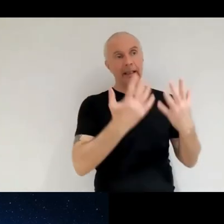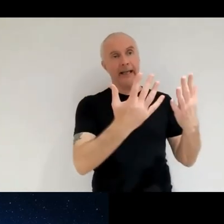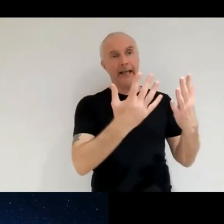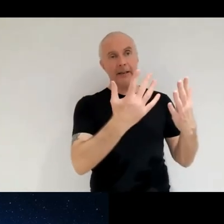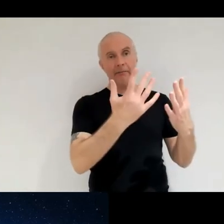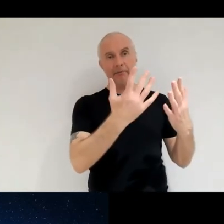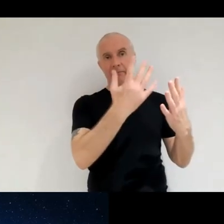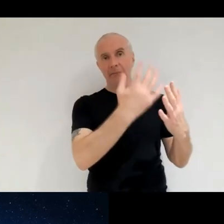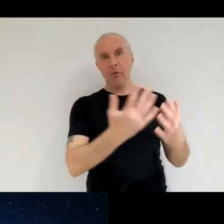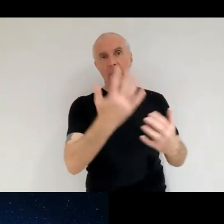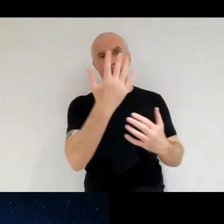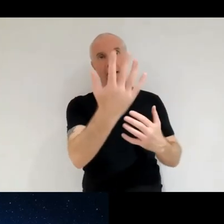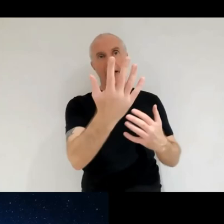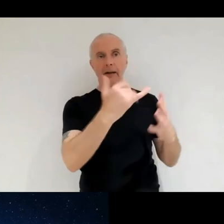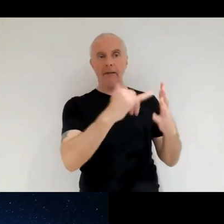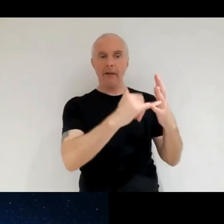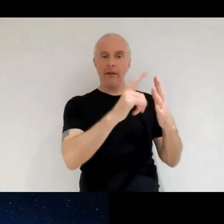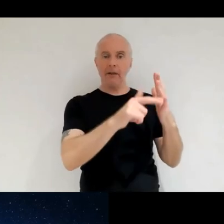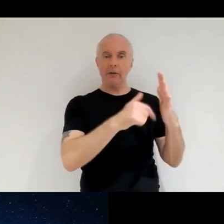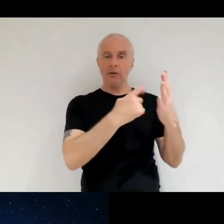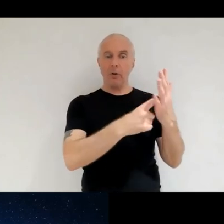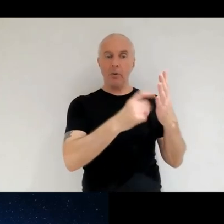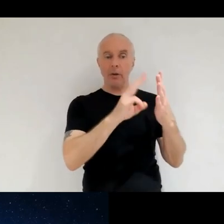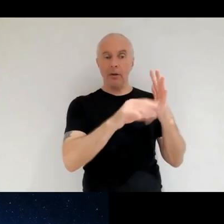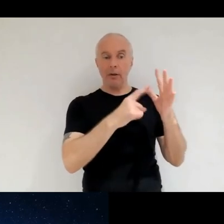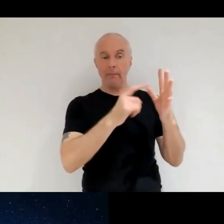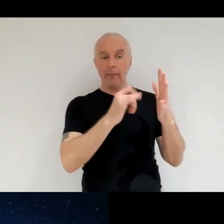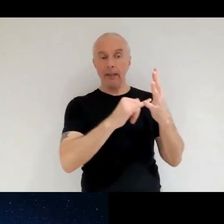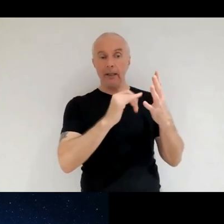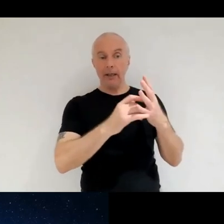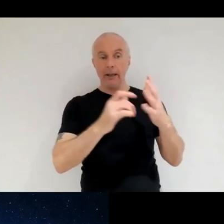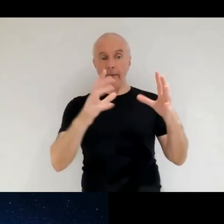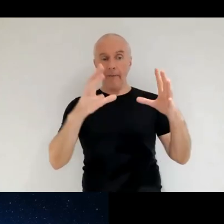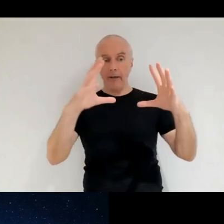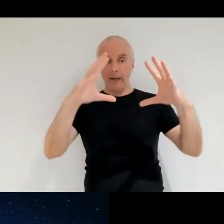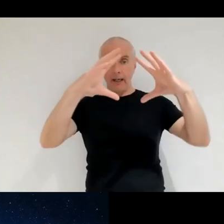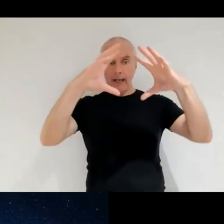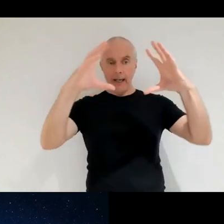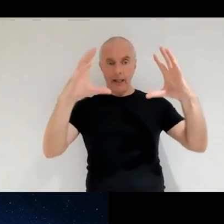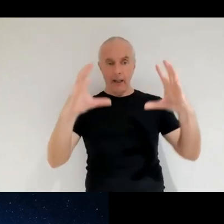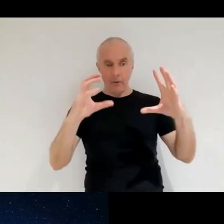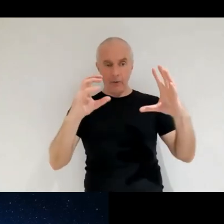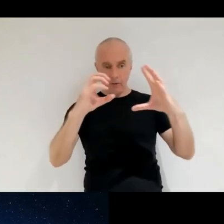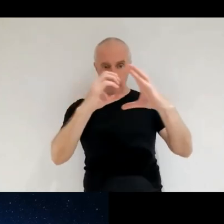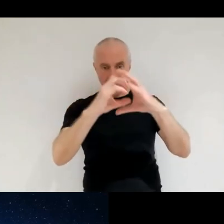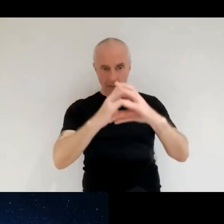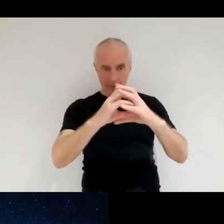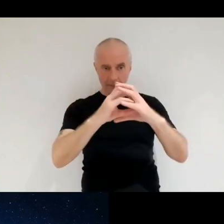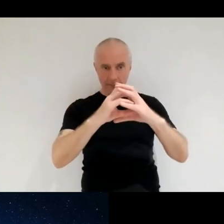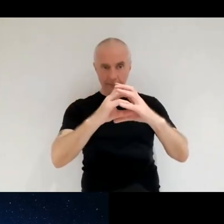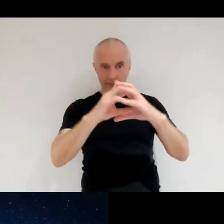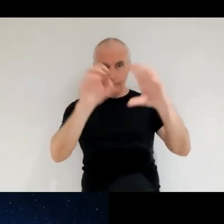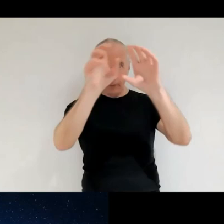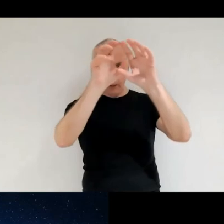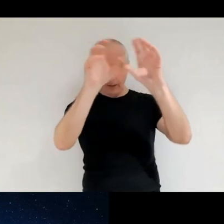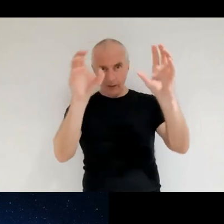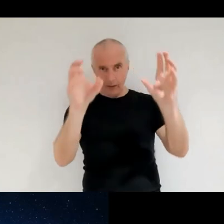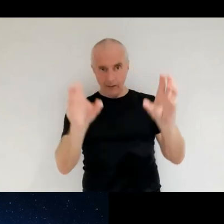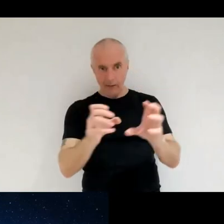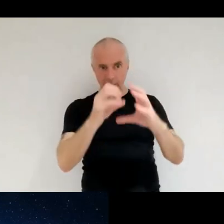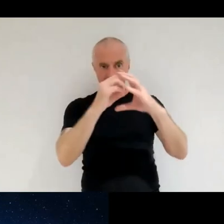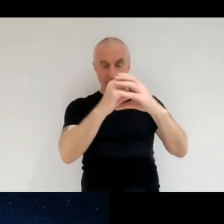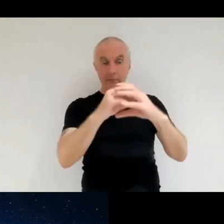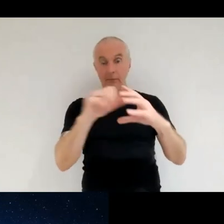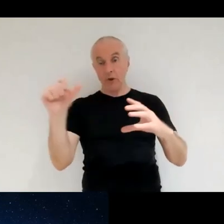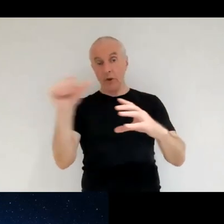something like that. But in a halo, you know, submerged in a dark matter halo, you should be able to see an